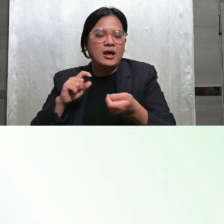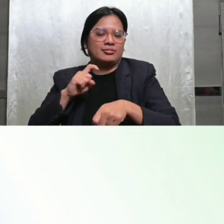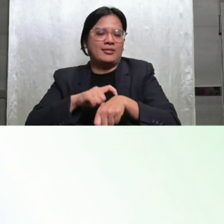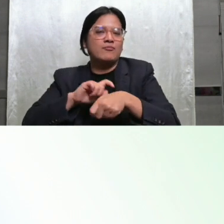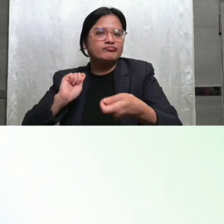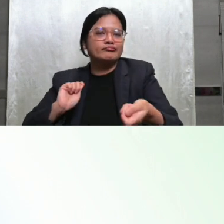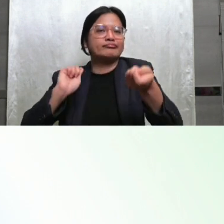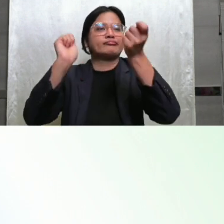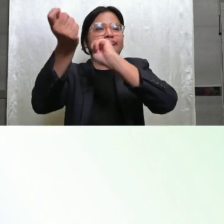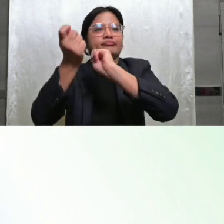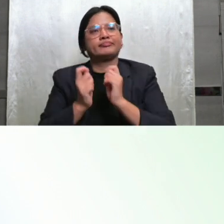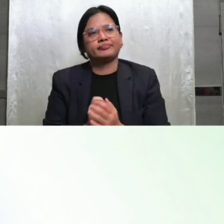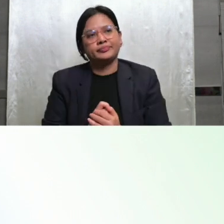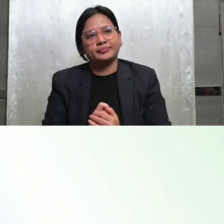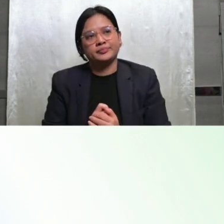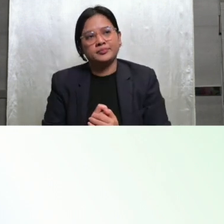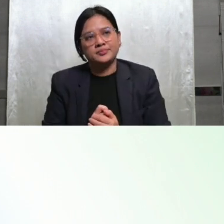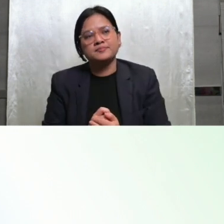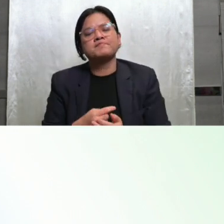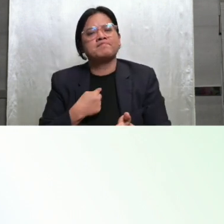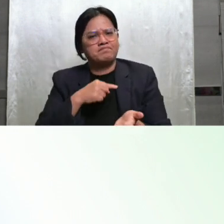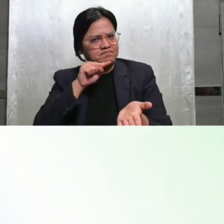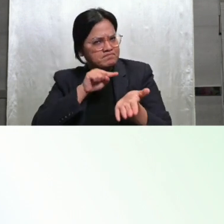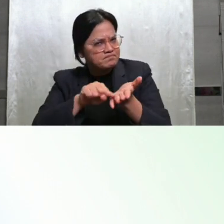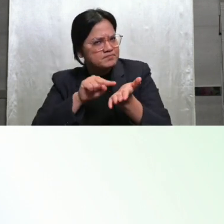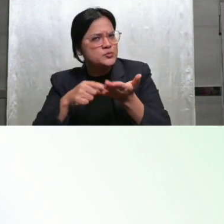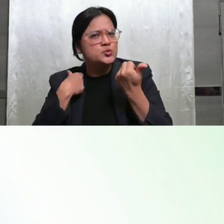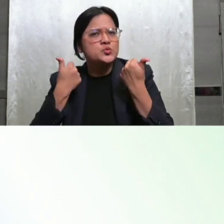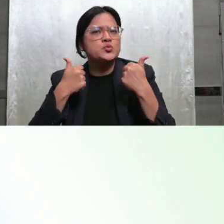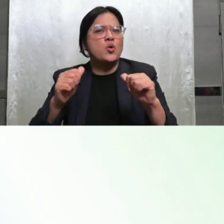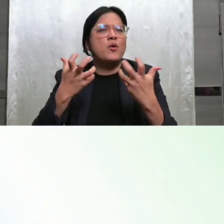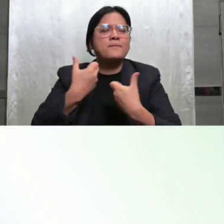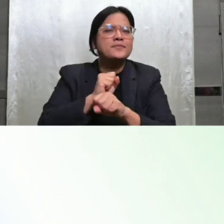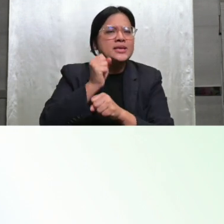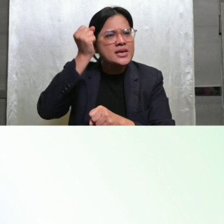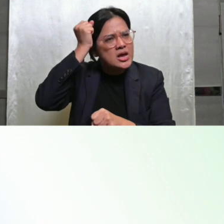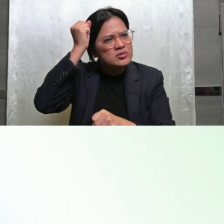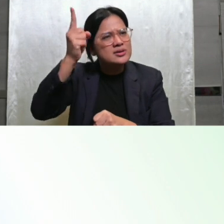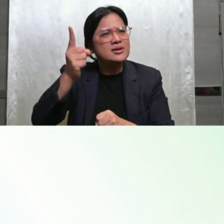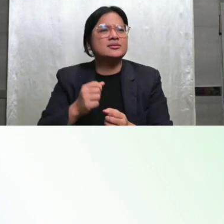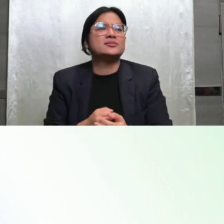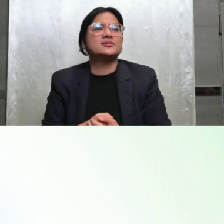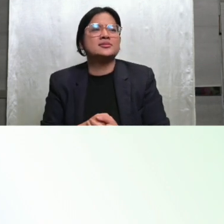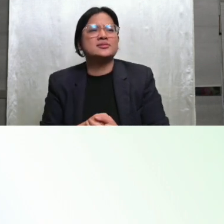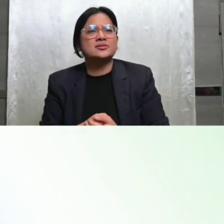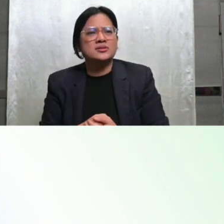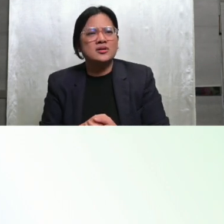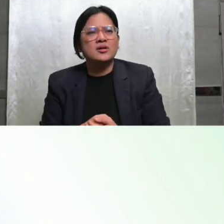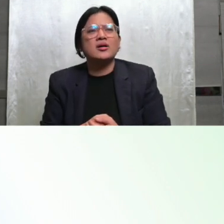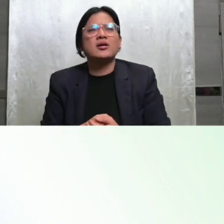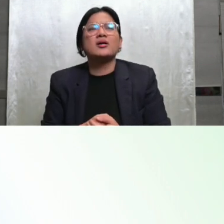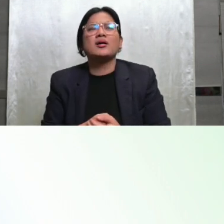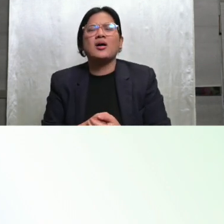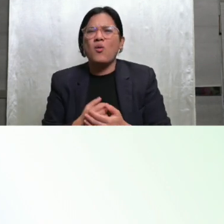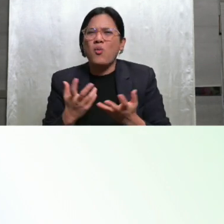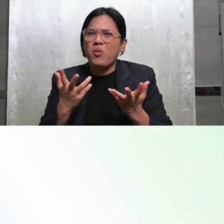understand that what actually job market looks like and what is the future of job looks like. So we saw